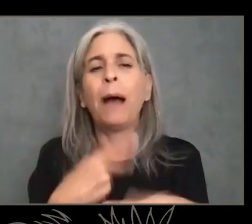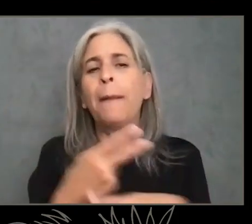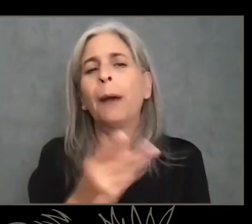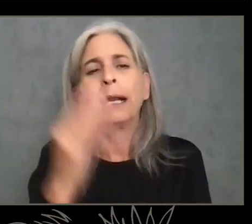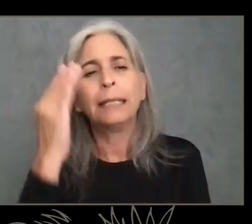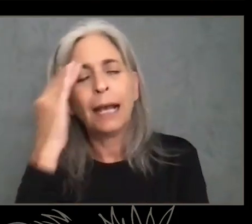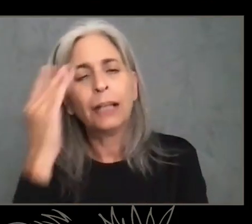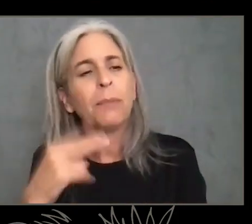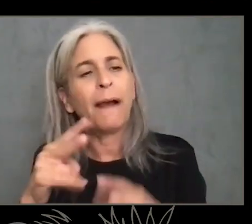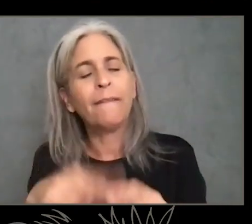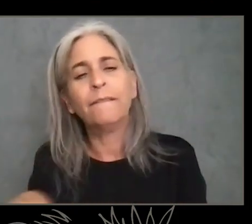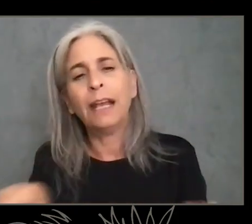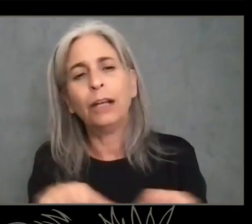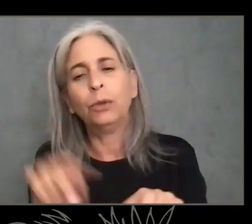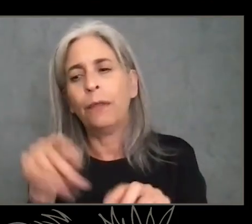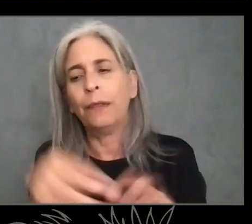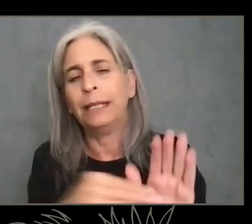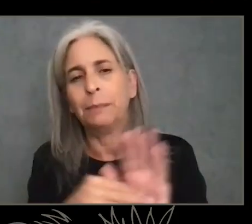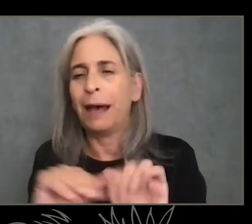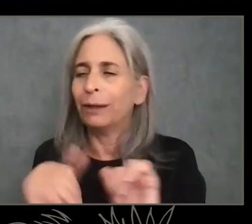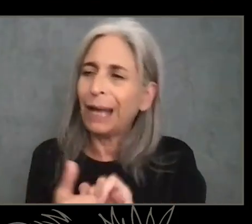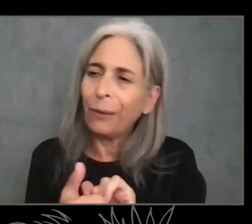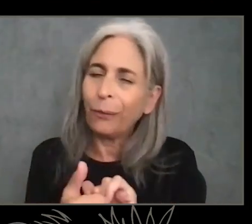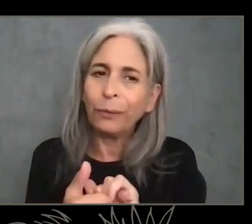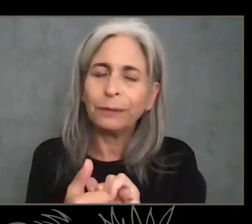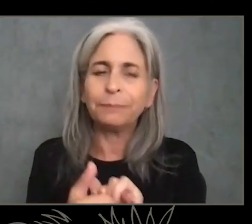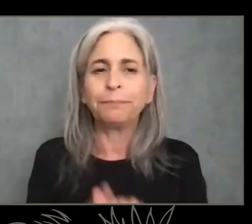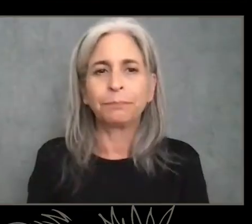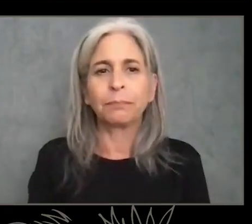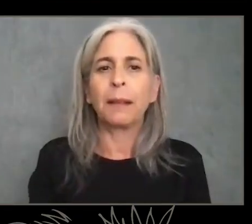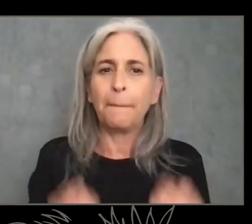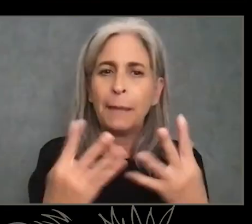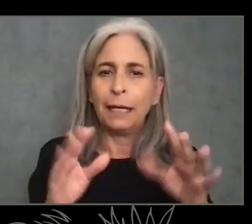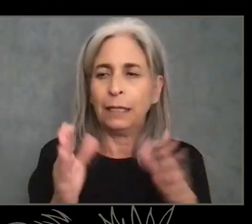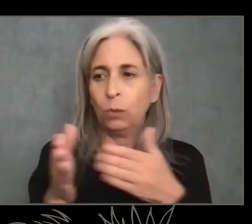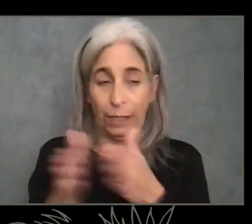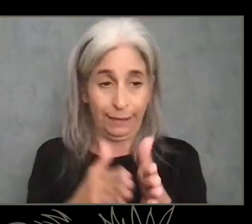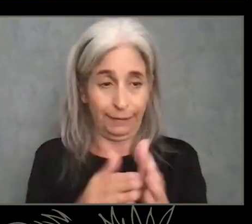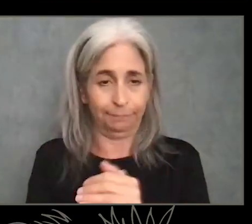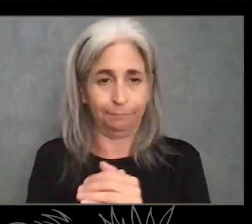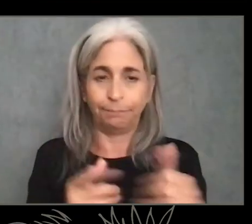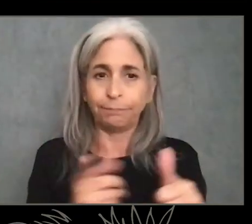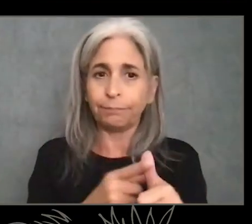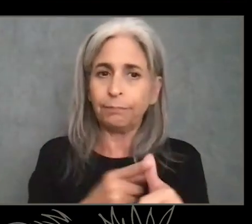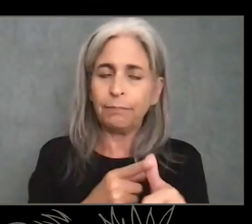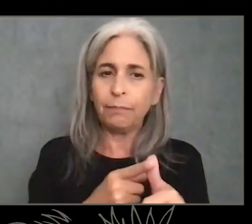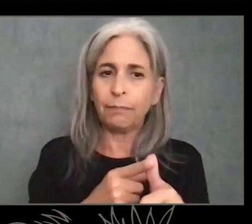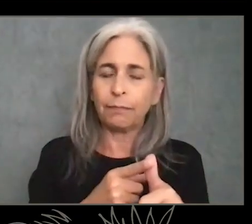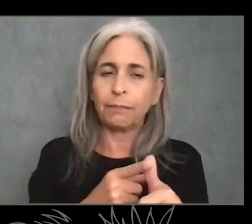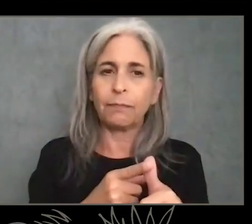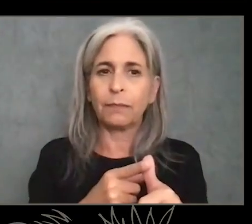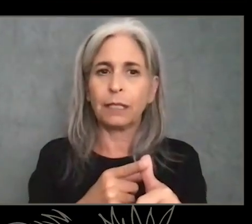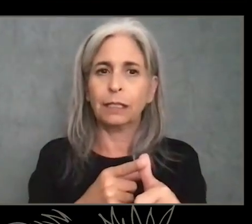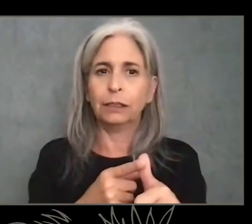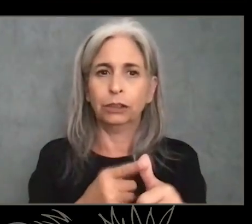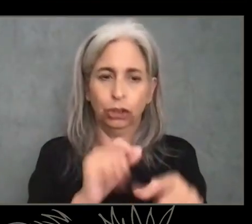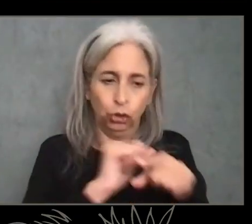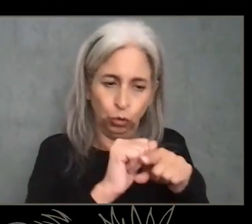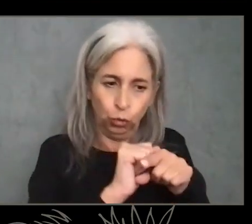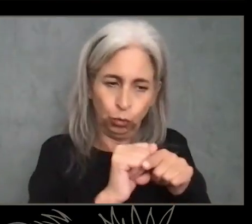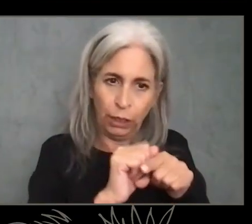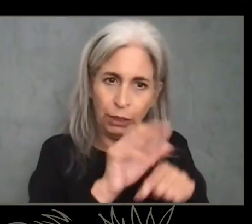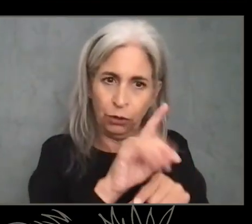my product value to these models? And there's many ways to do so. You can fine-tune a model and train it with your data, but